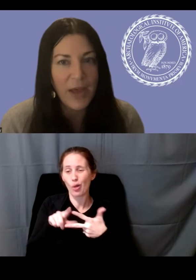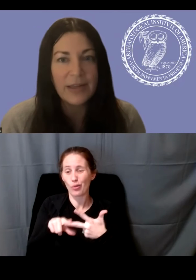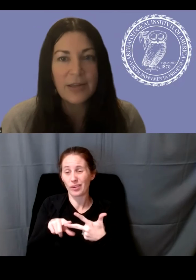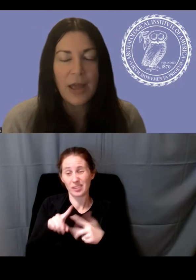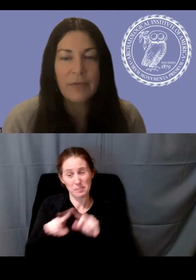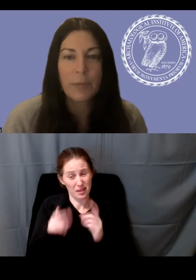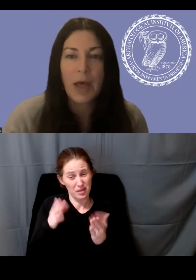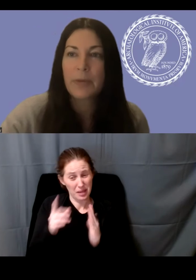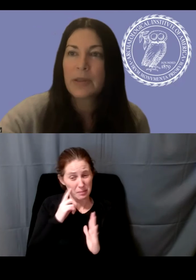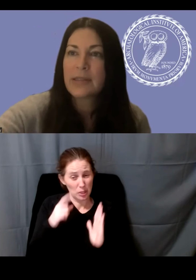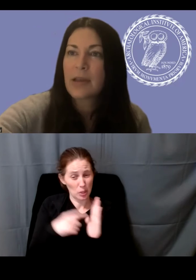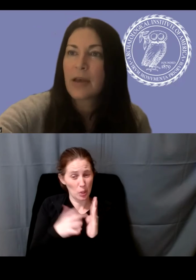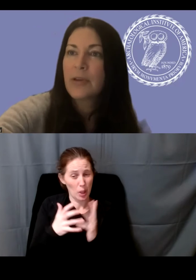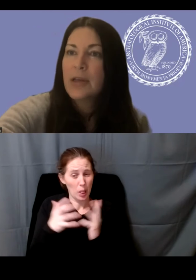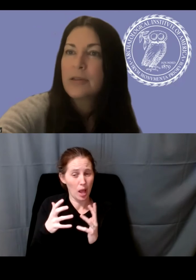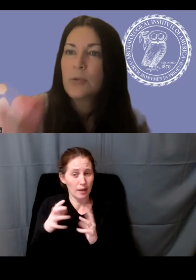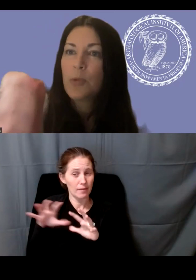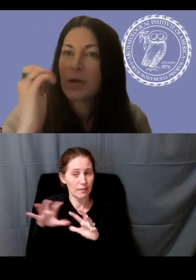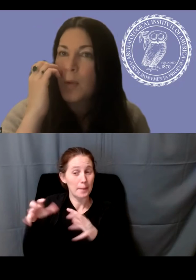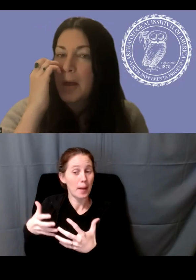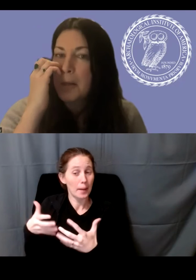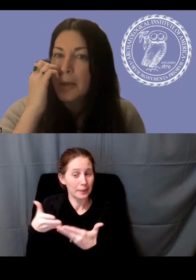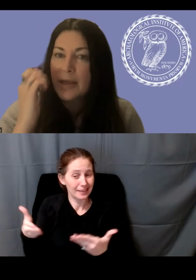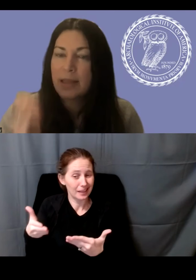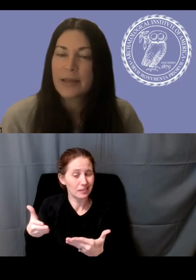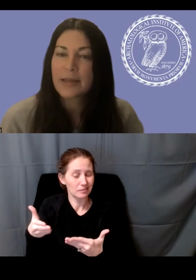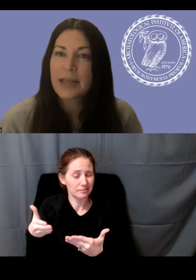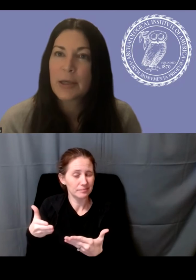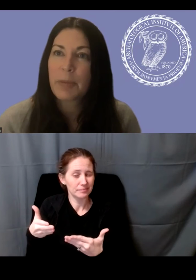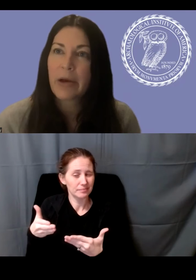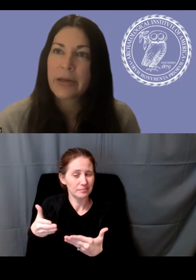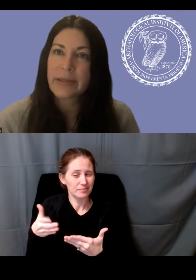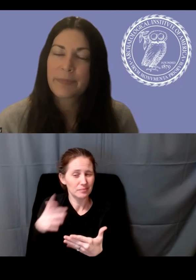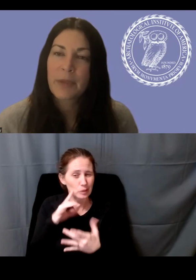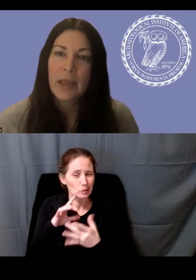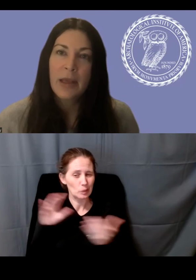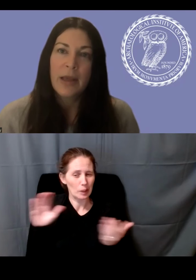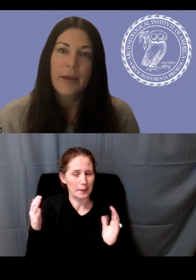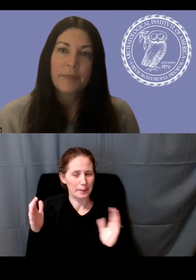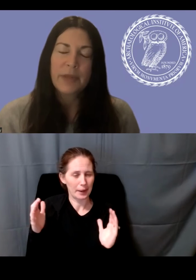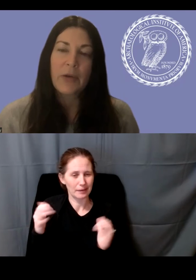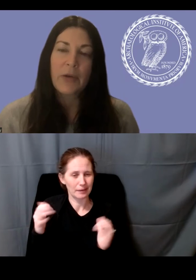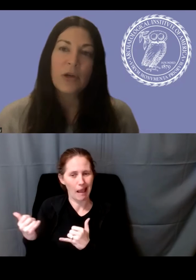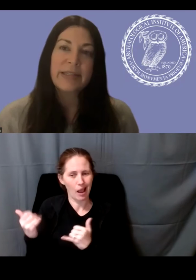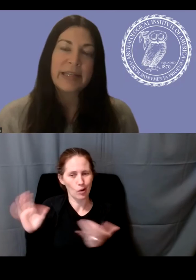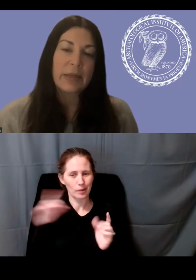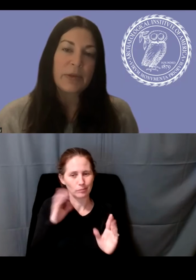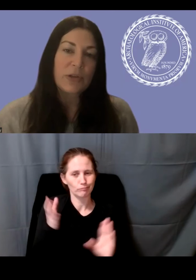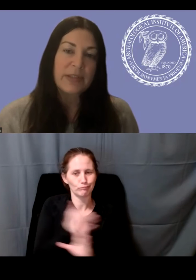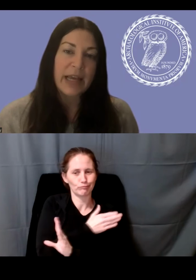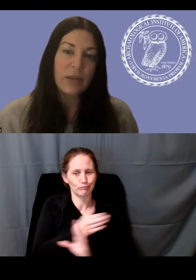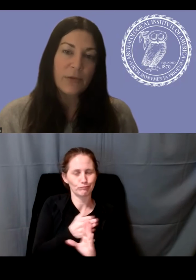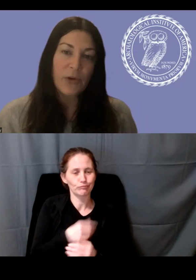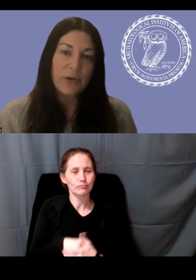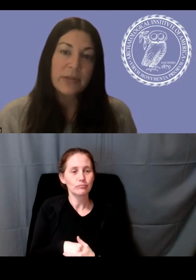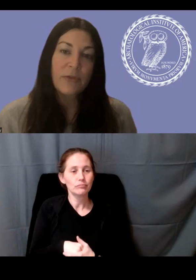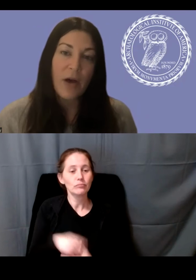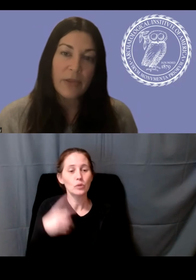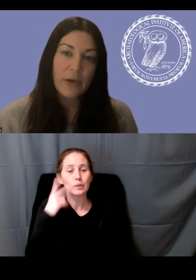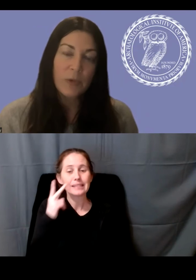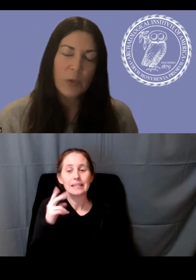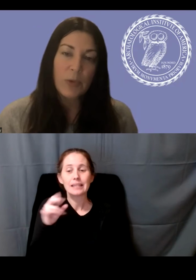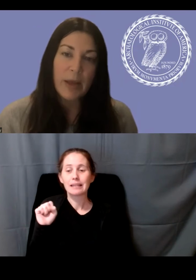may find a lot of the populist stuff to work well in comparison. Now, here we see an image of Seti I,